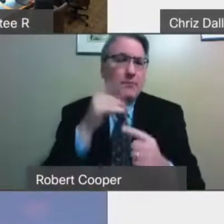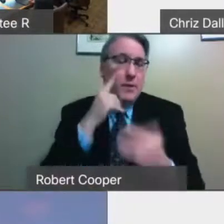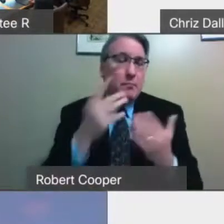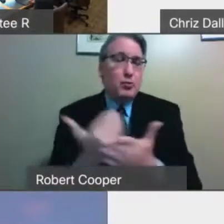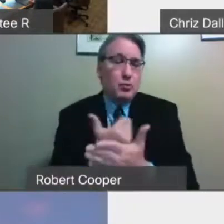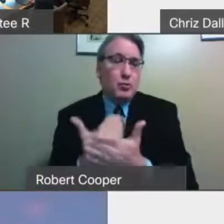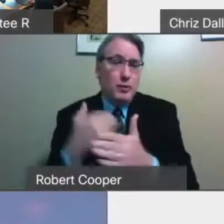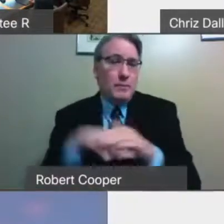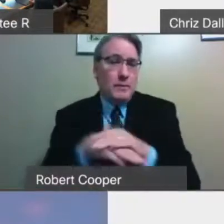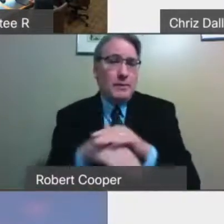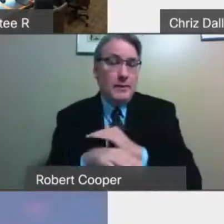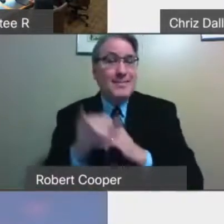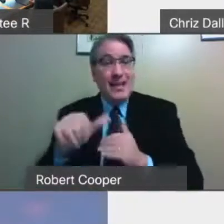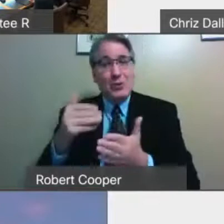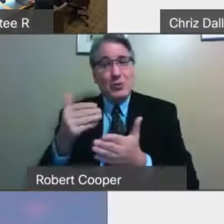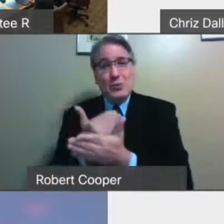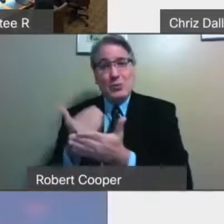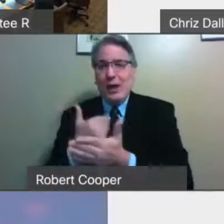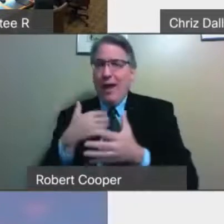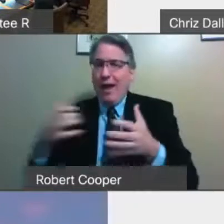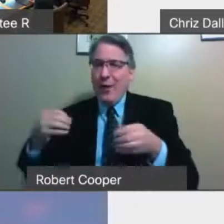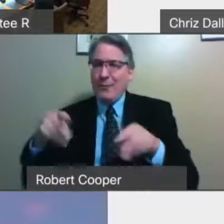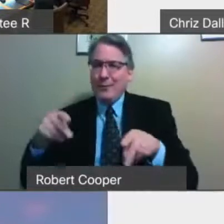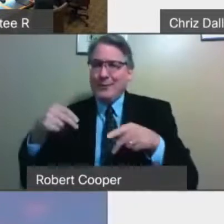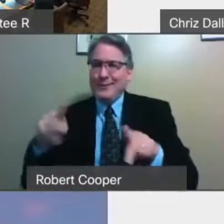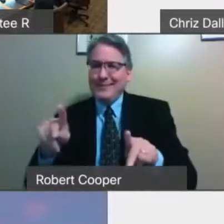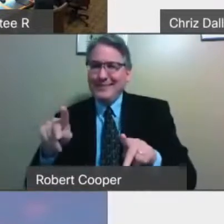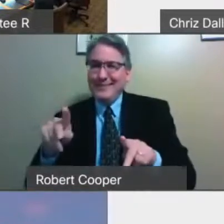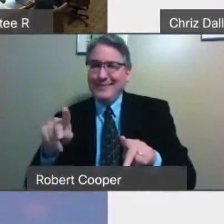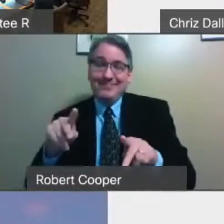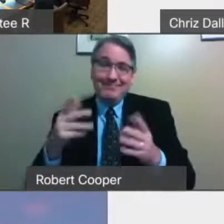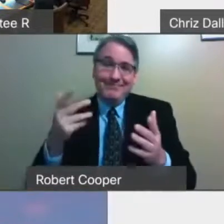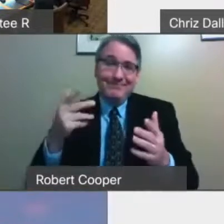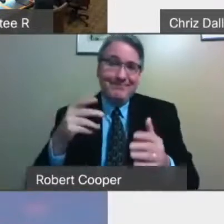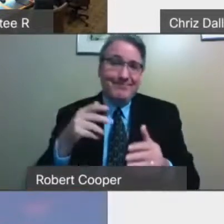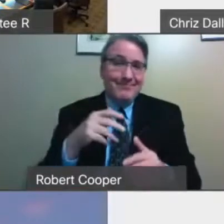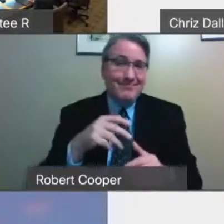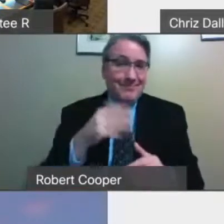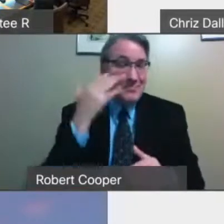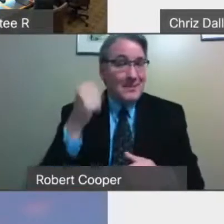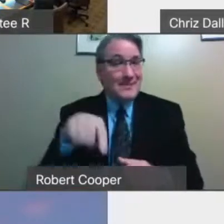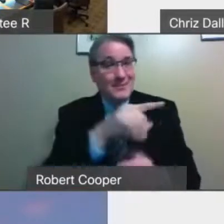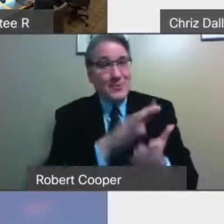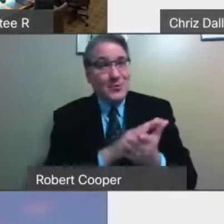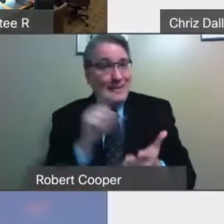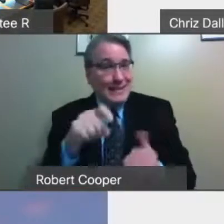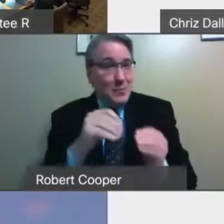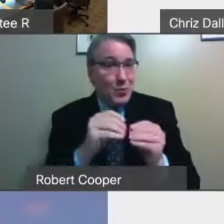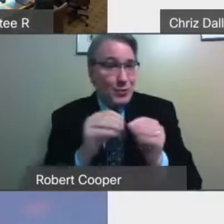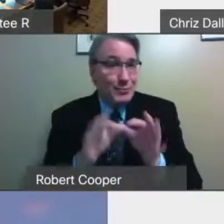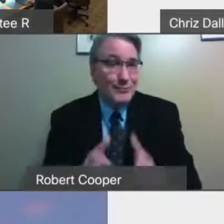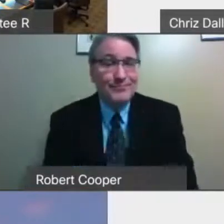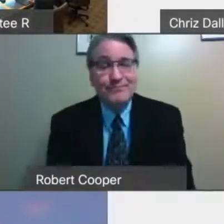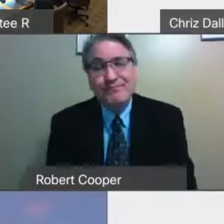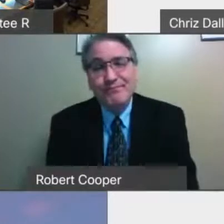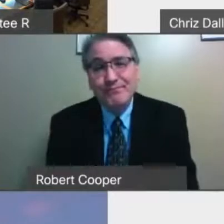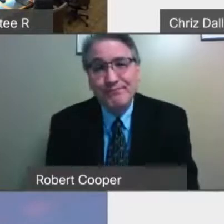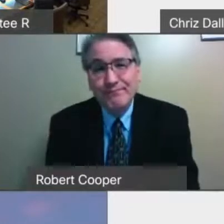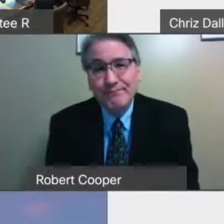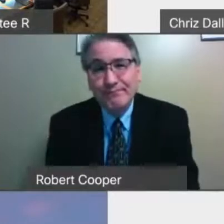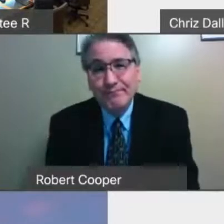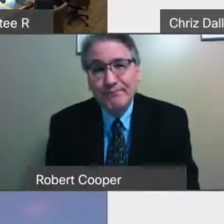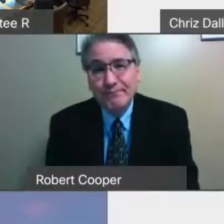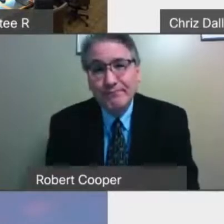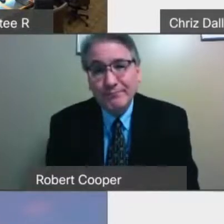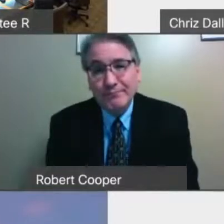but it can make a big impact if they're not. But we're mostly looking at the new people coming in and to seeing what opportunities that we have